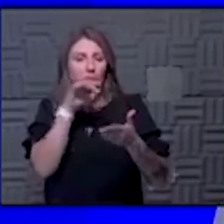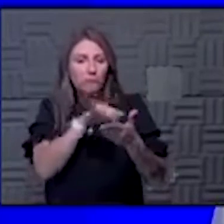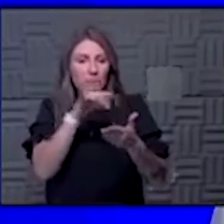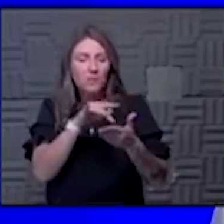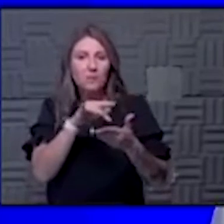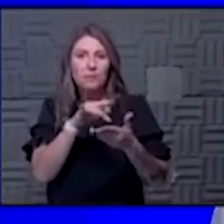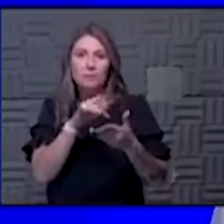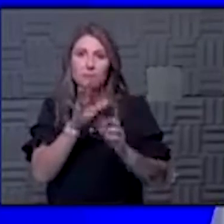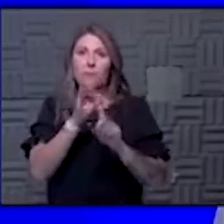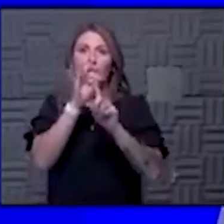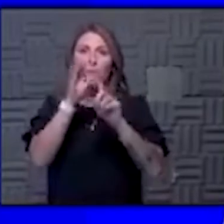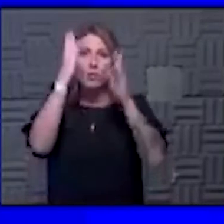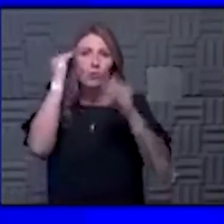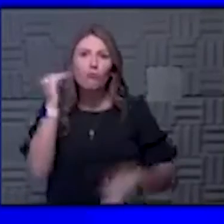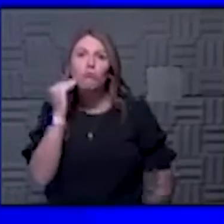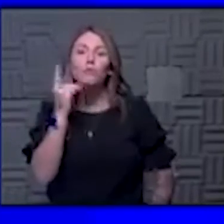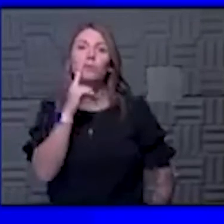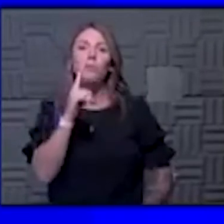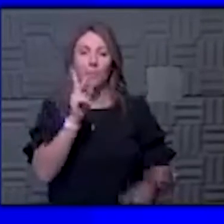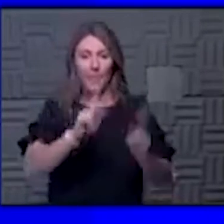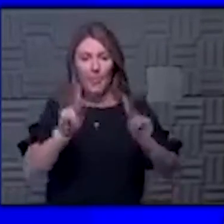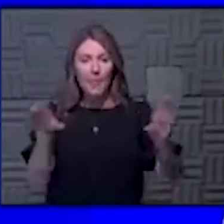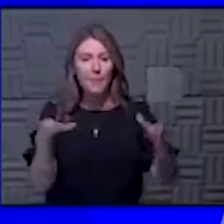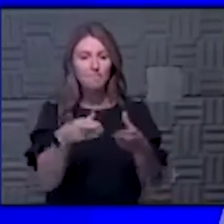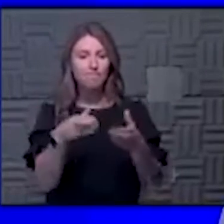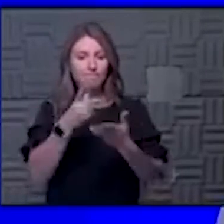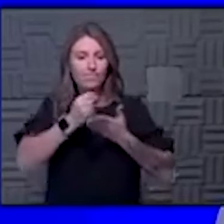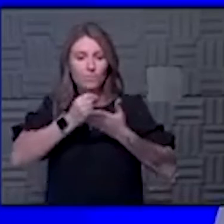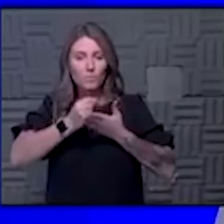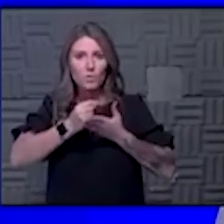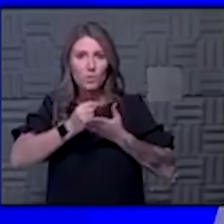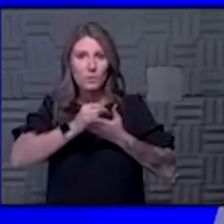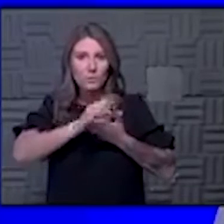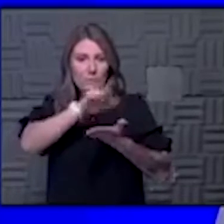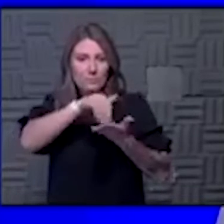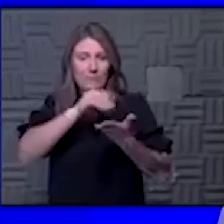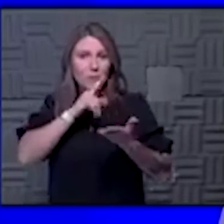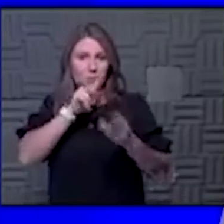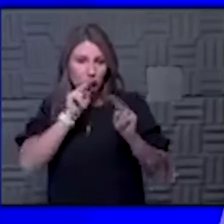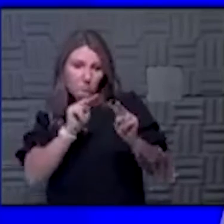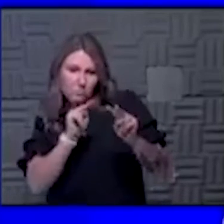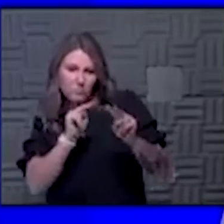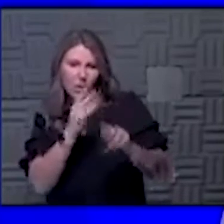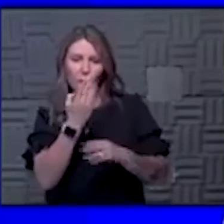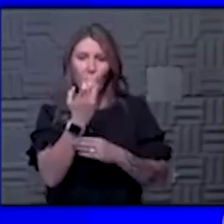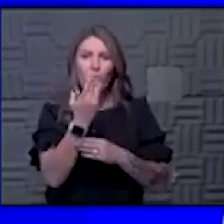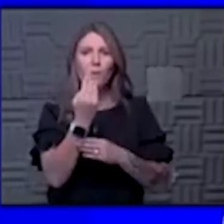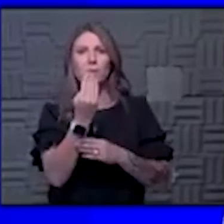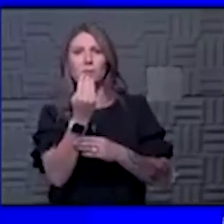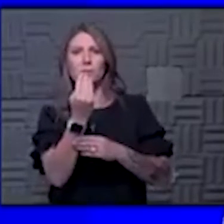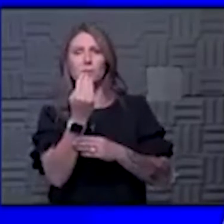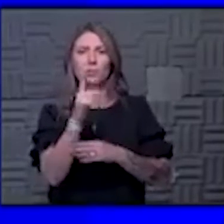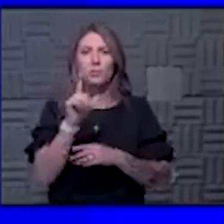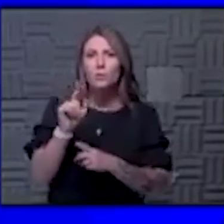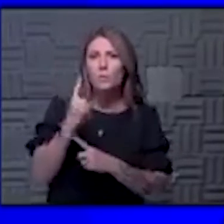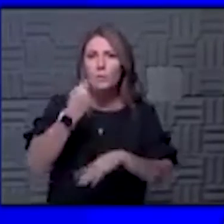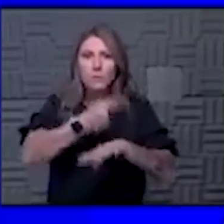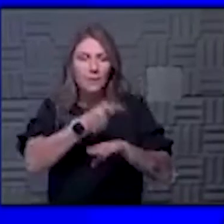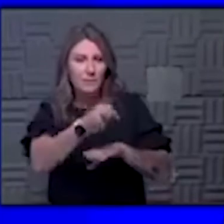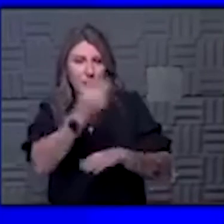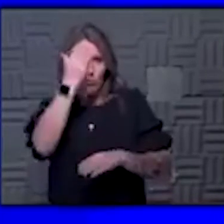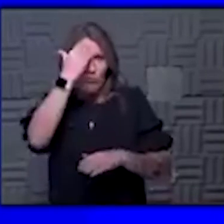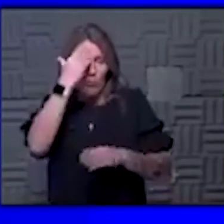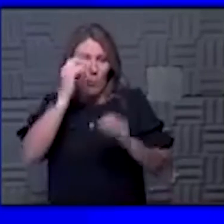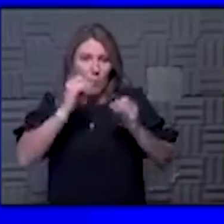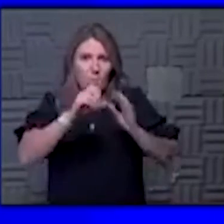where they were able to put people into these COVID treatment centers and really watch them for 14 or 21 days. So they knew they were totally asymptomatic. But